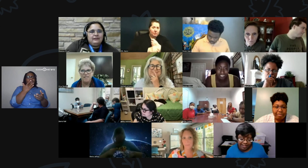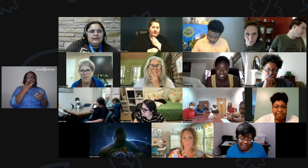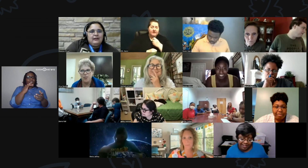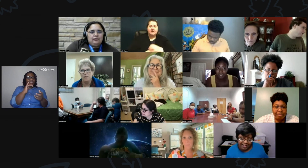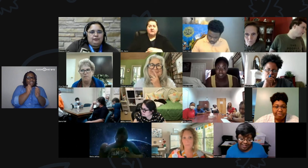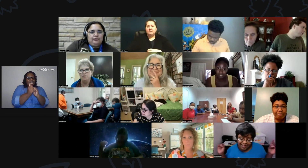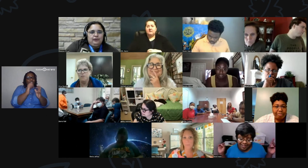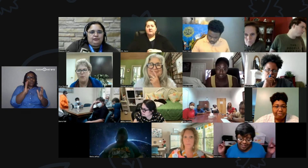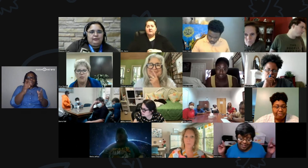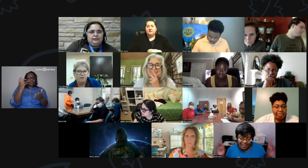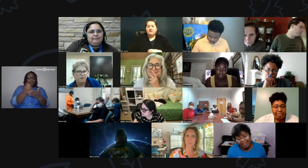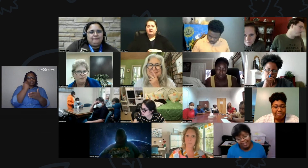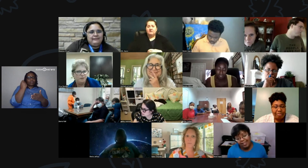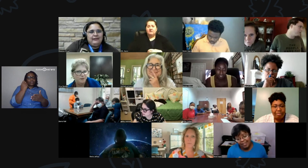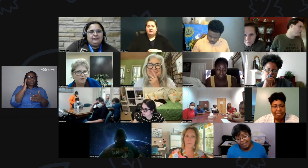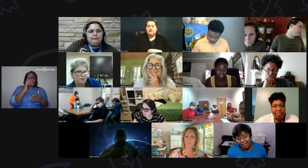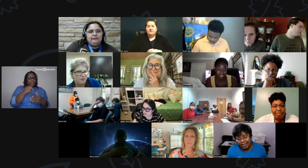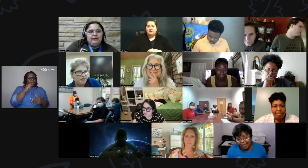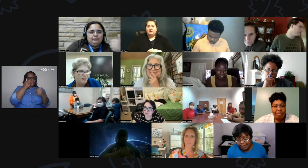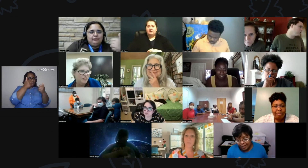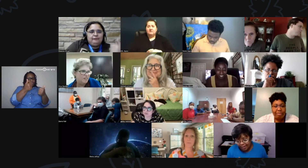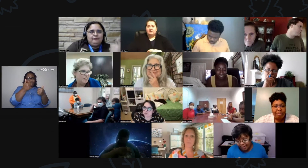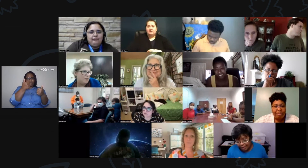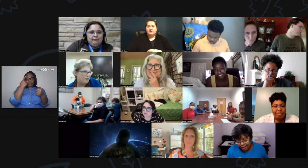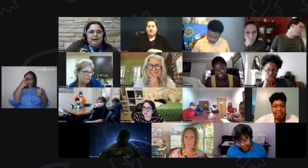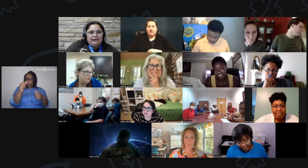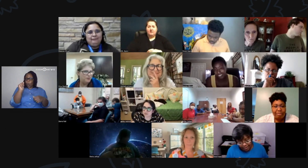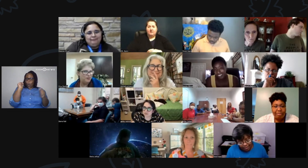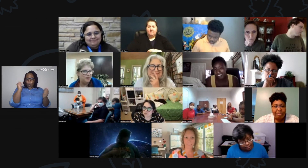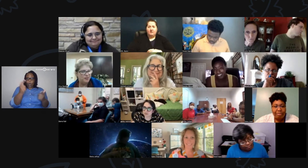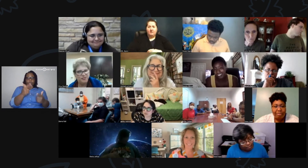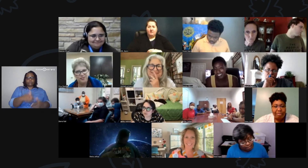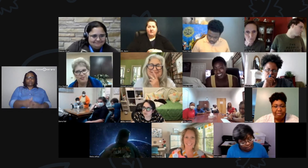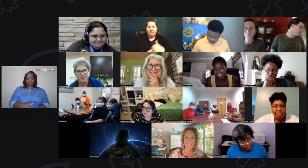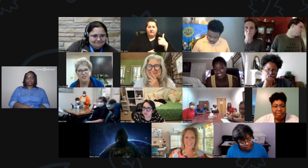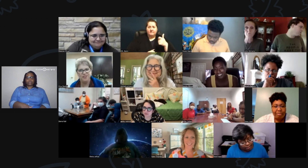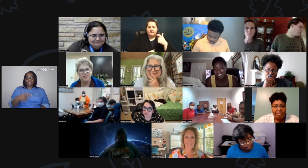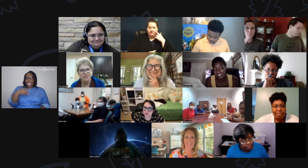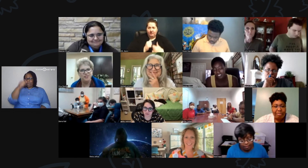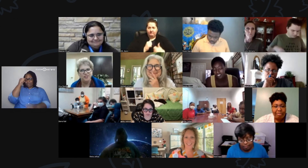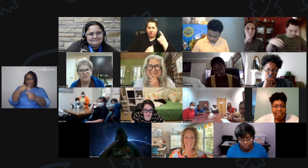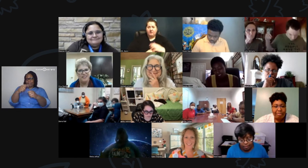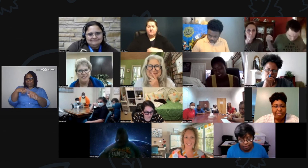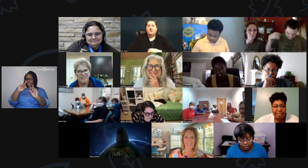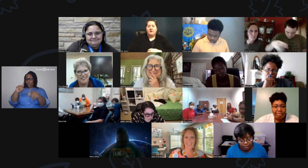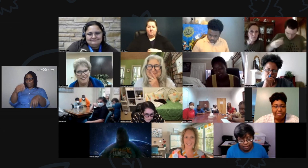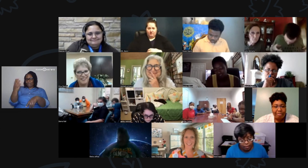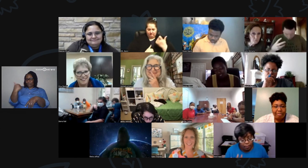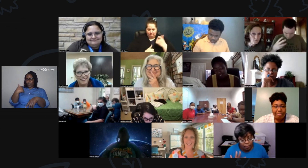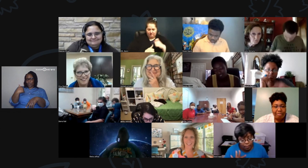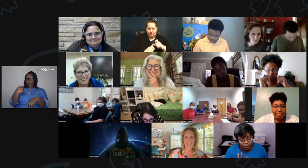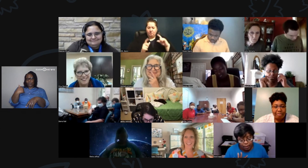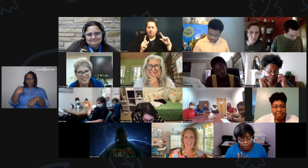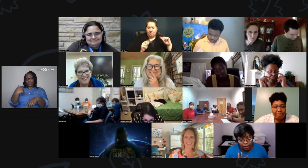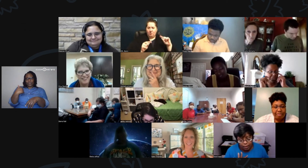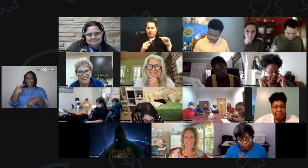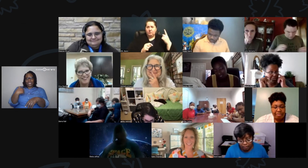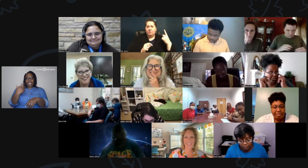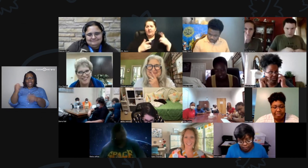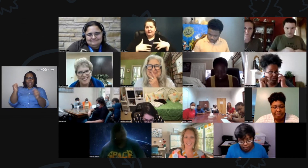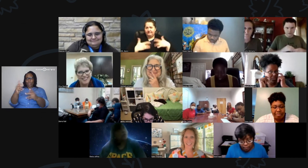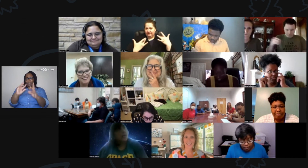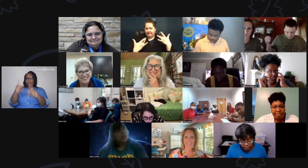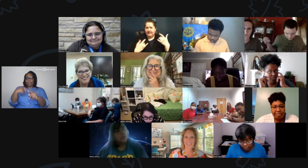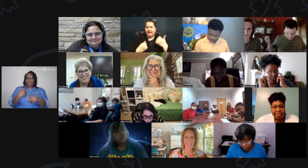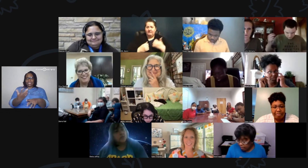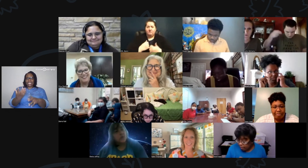It's going to be a thumbs up for everybody. I remember going to one of those and it was like everybody just sat there like they was